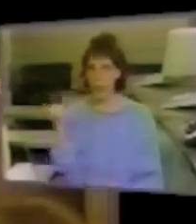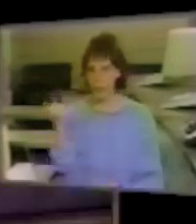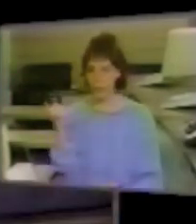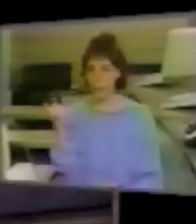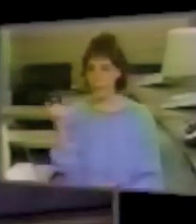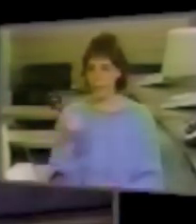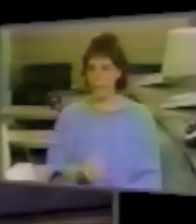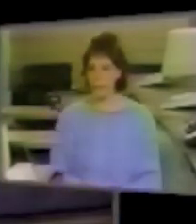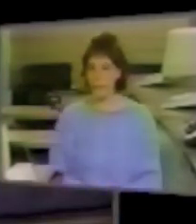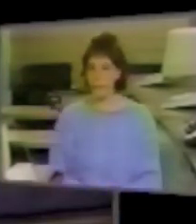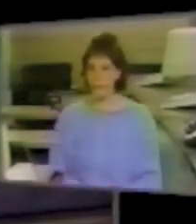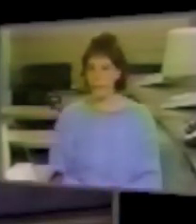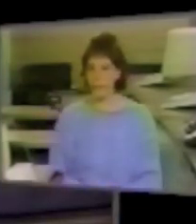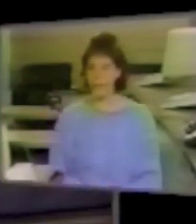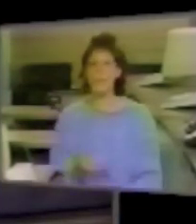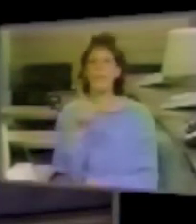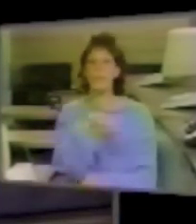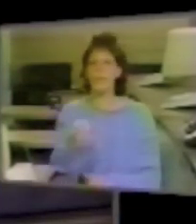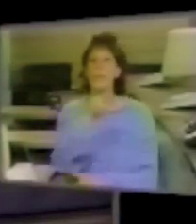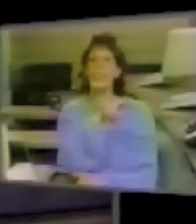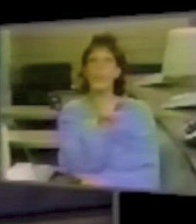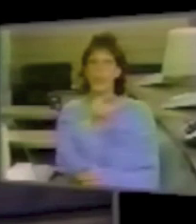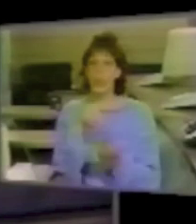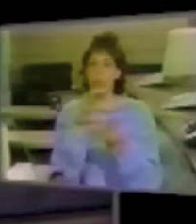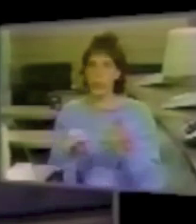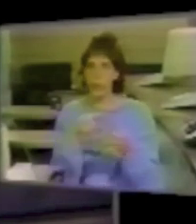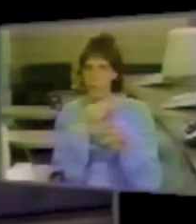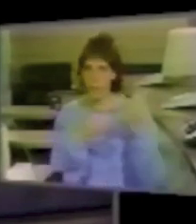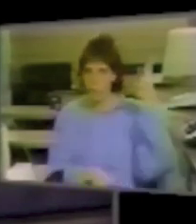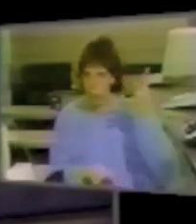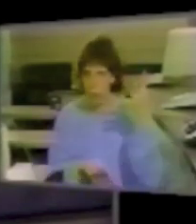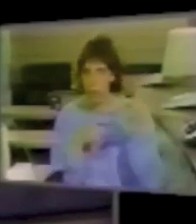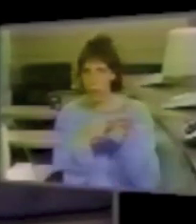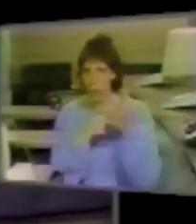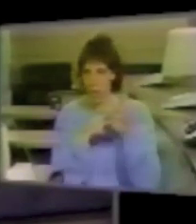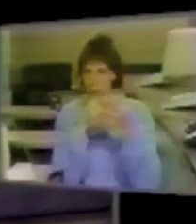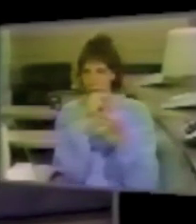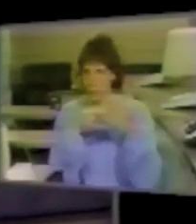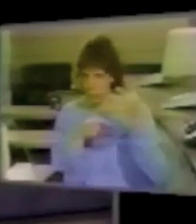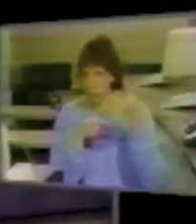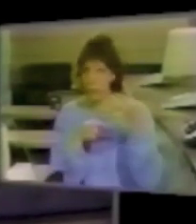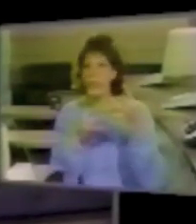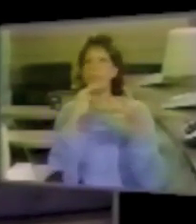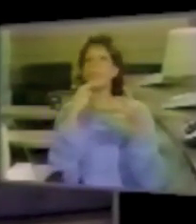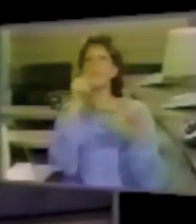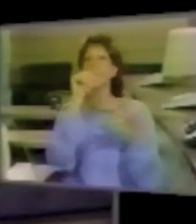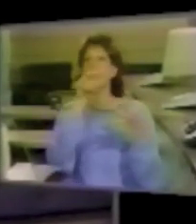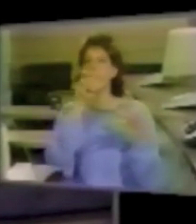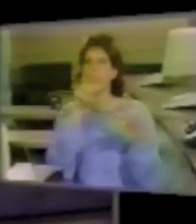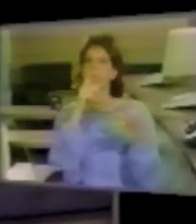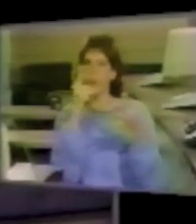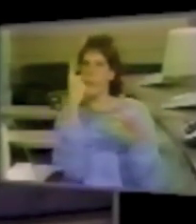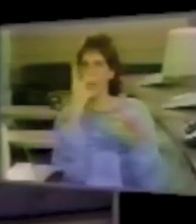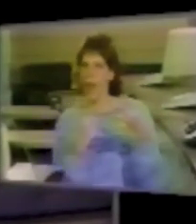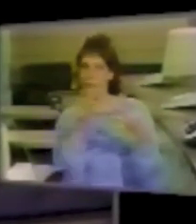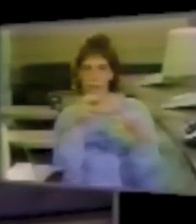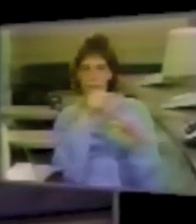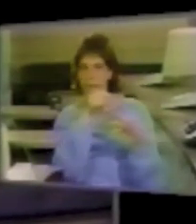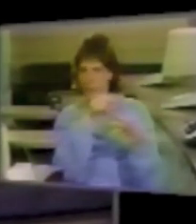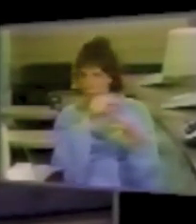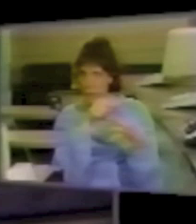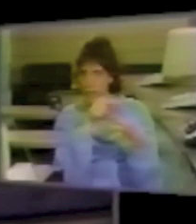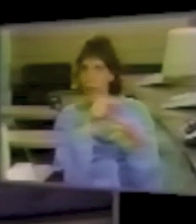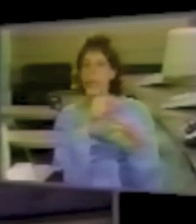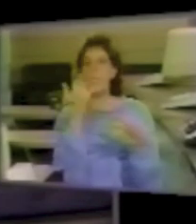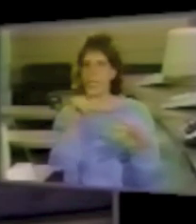University. Well, the students have four demands, and they say that Zinsser's resignation represents only one half of a demand. They still